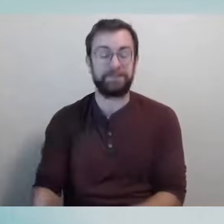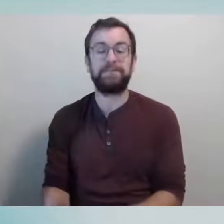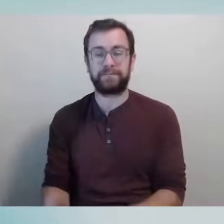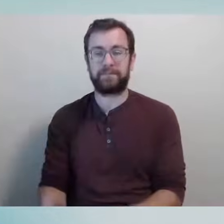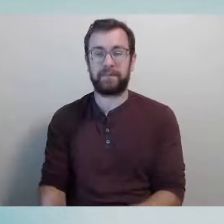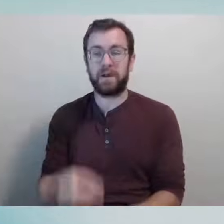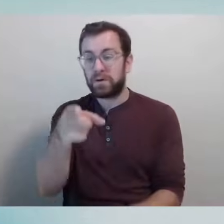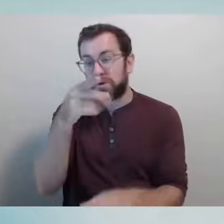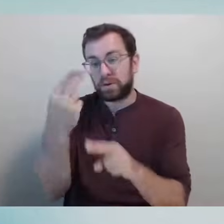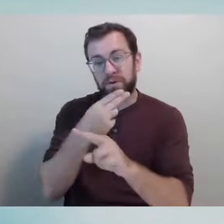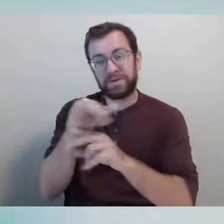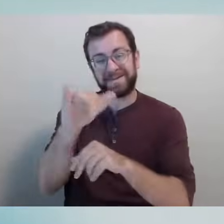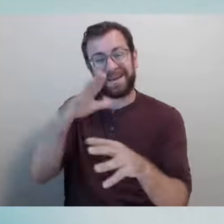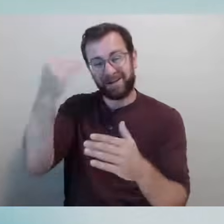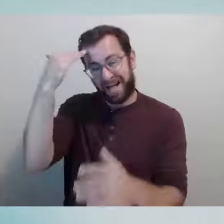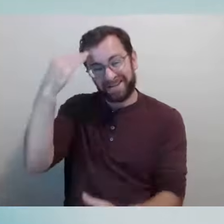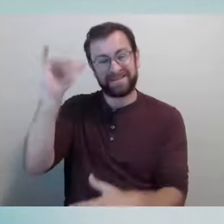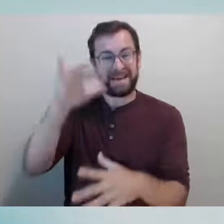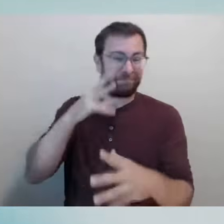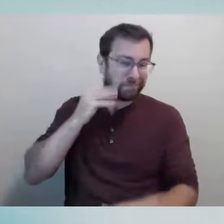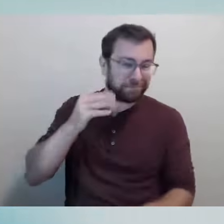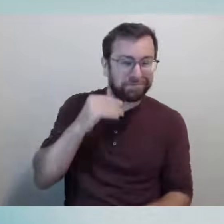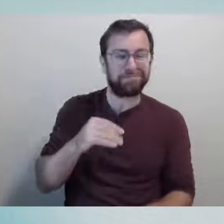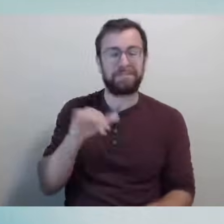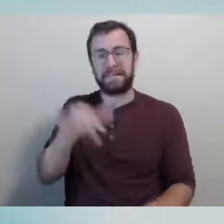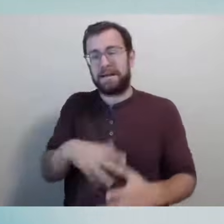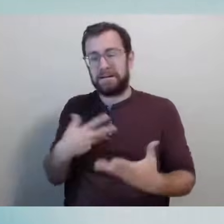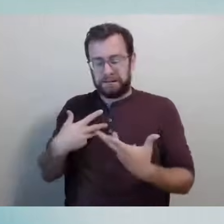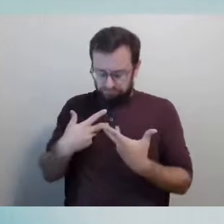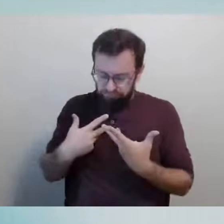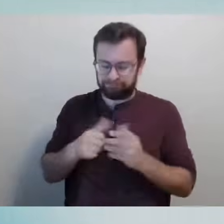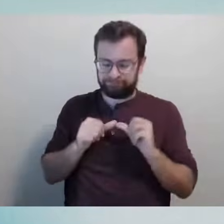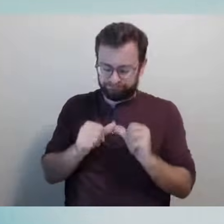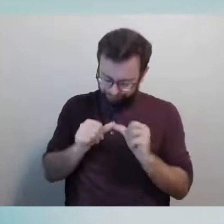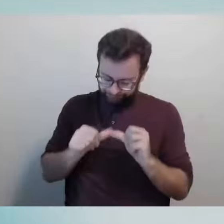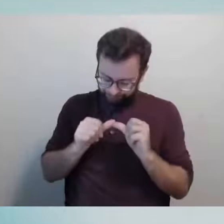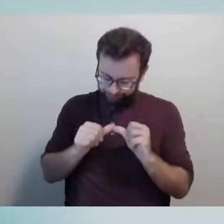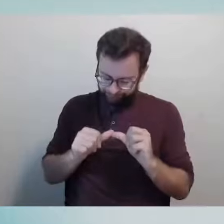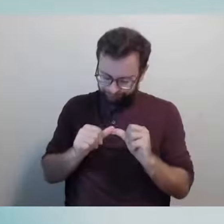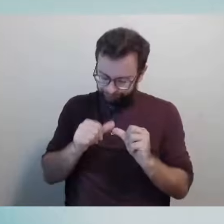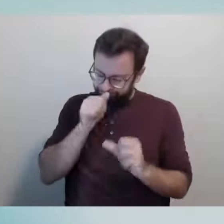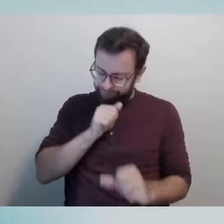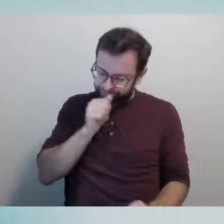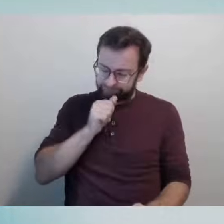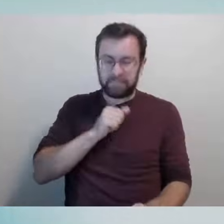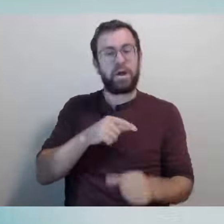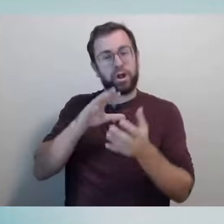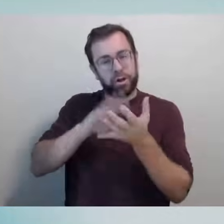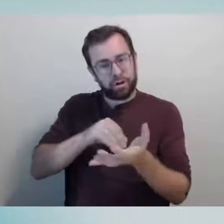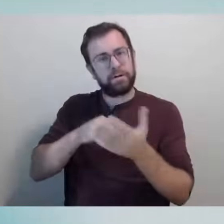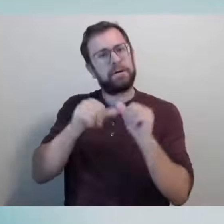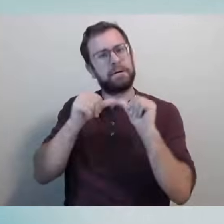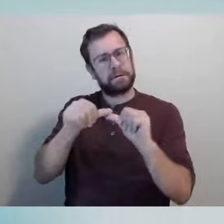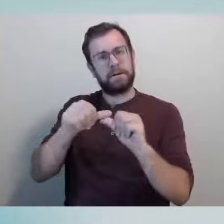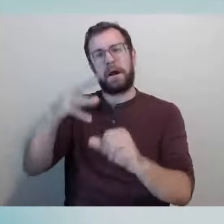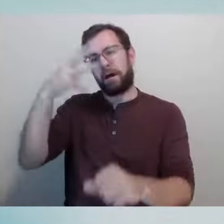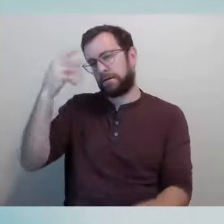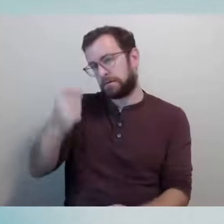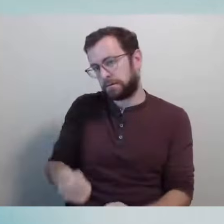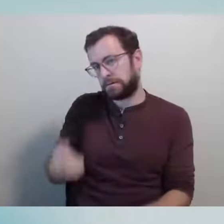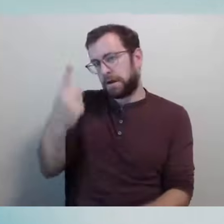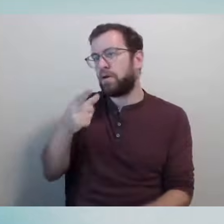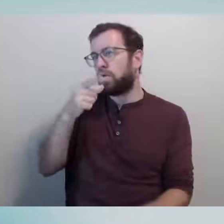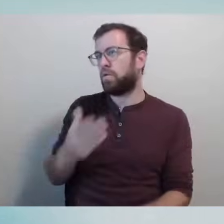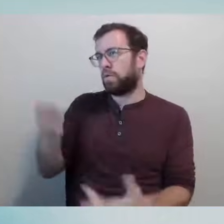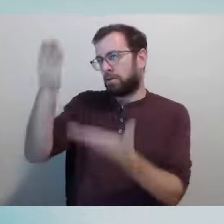use that knowledge, that experience, that discipline, learn and continue to understand who Allah is.